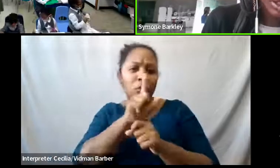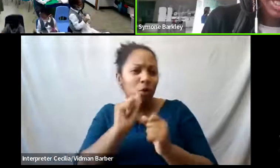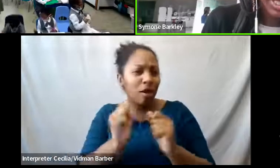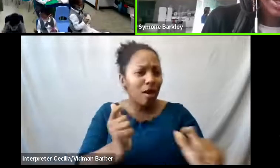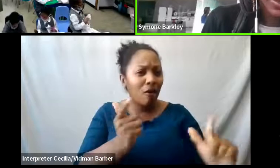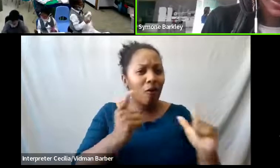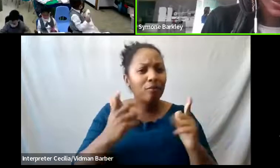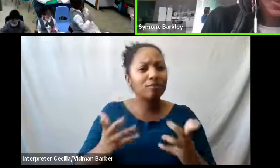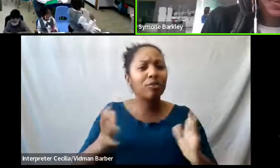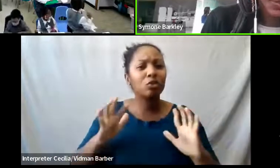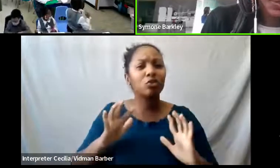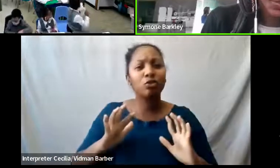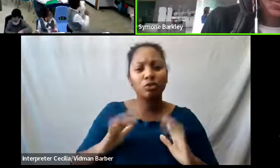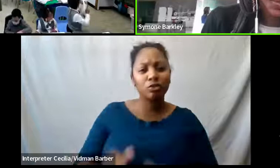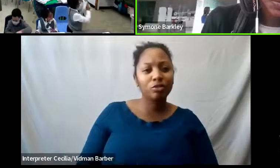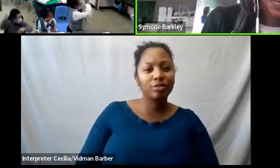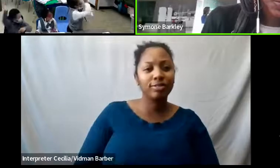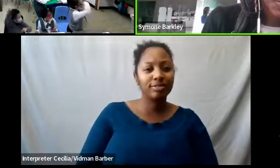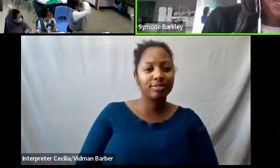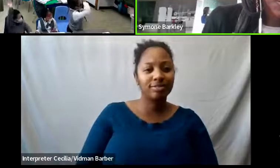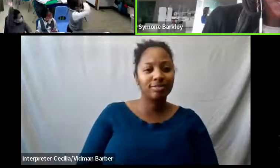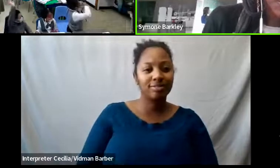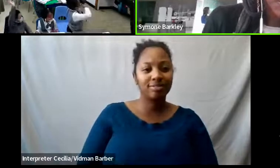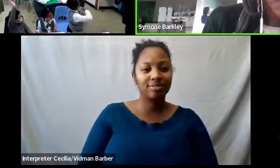See, we're checking.